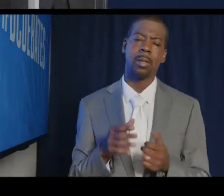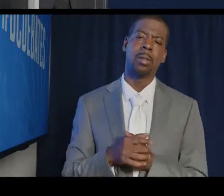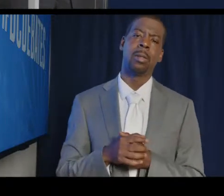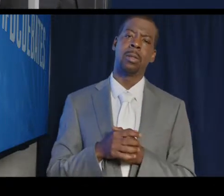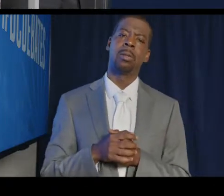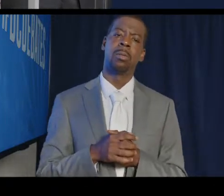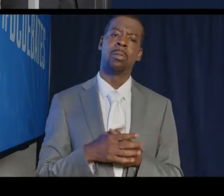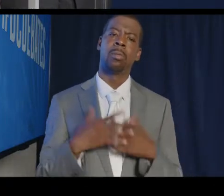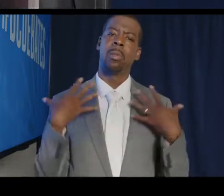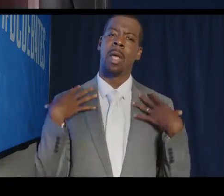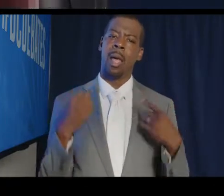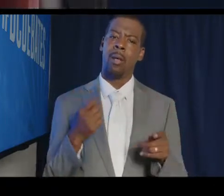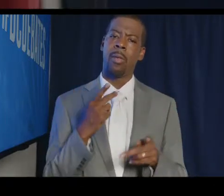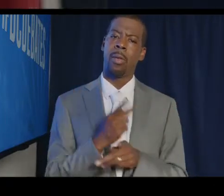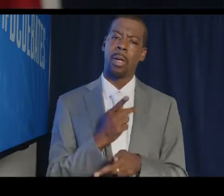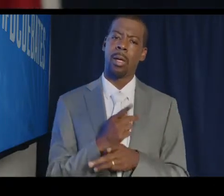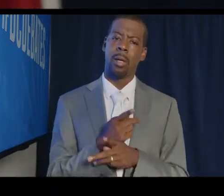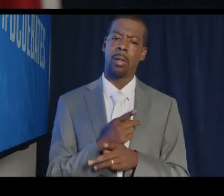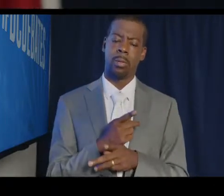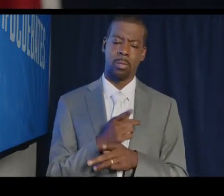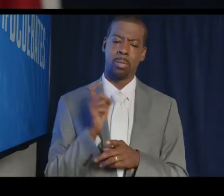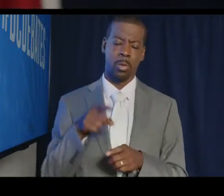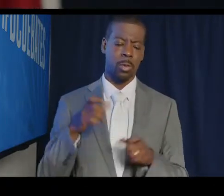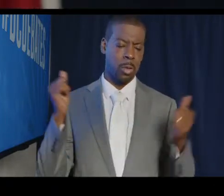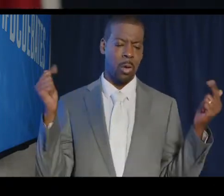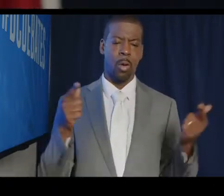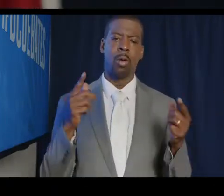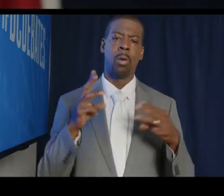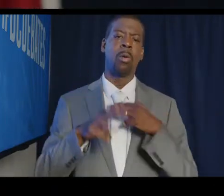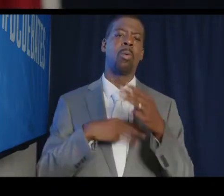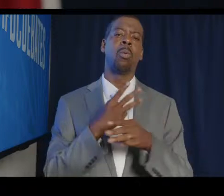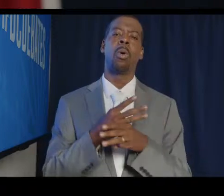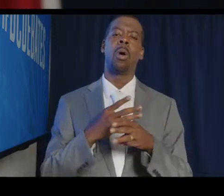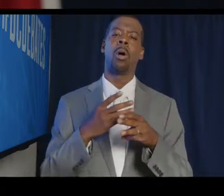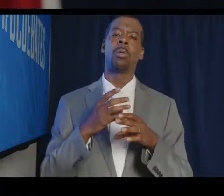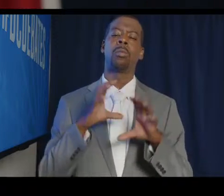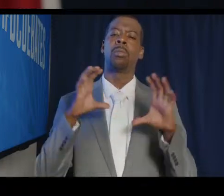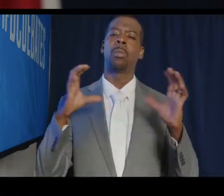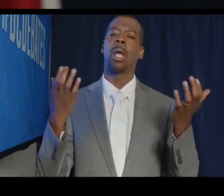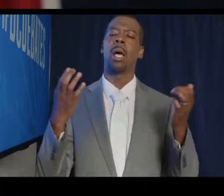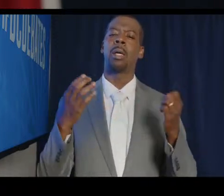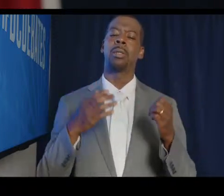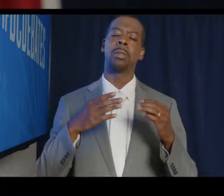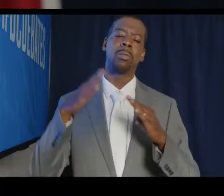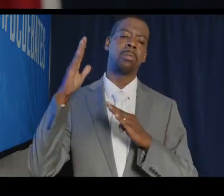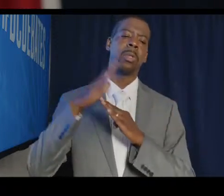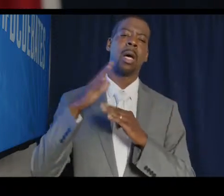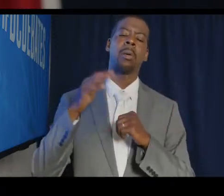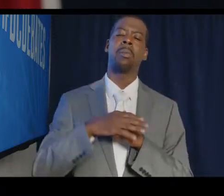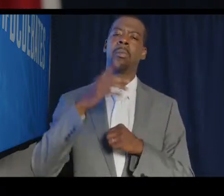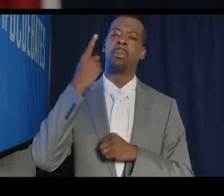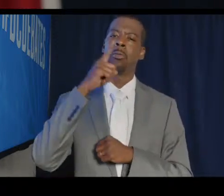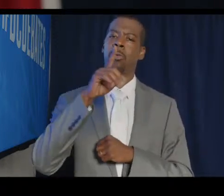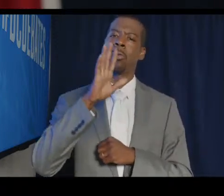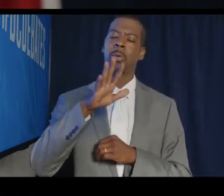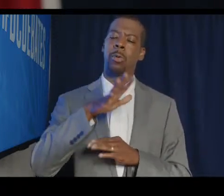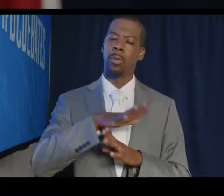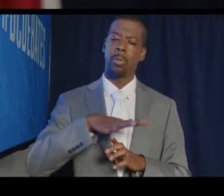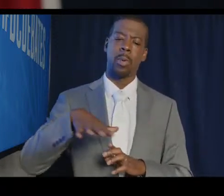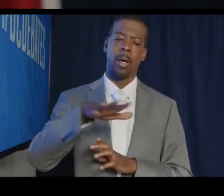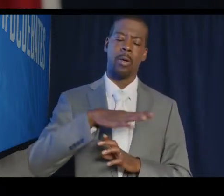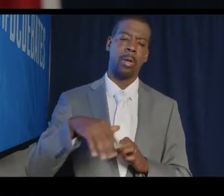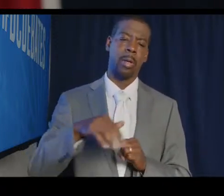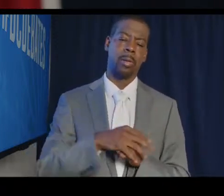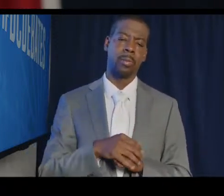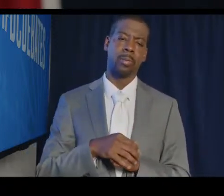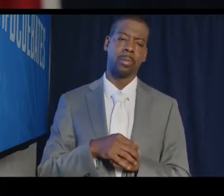is an ecosystem. It means we need a world-class hospital in Ward 8, accessible to residents in Ward 7. It means